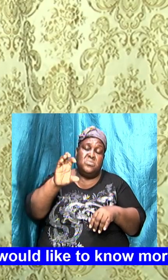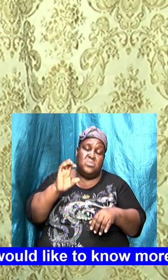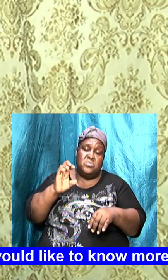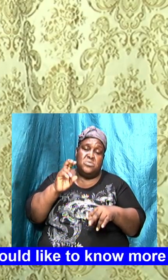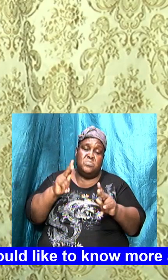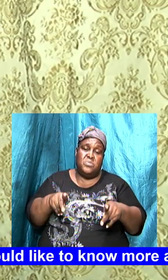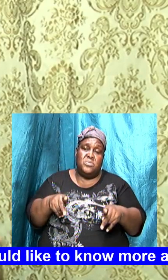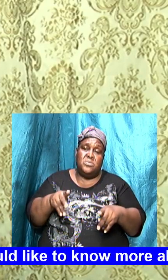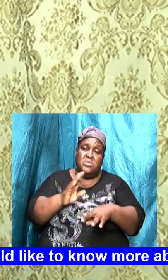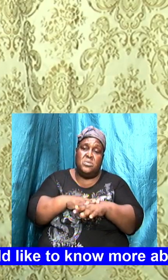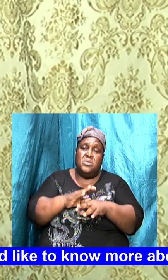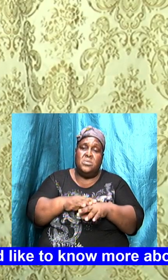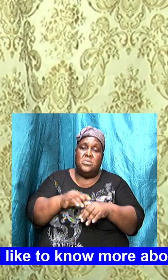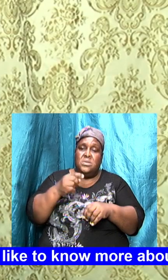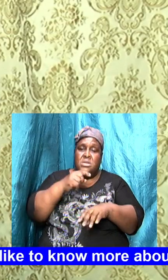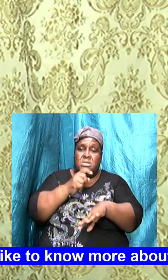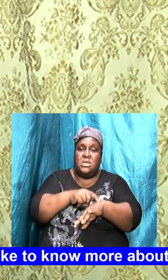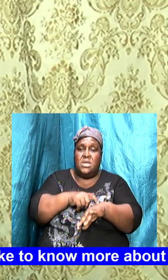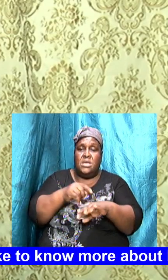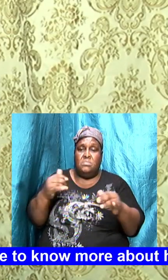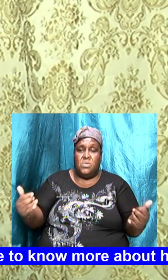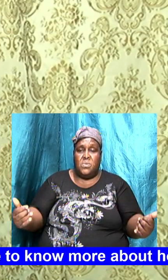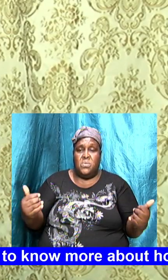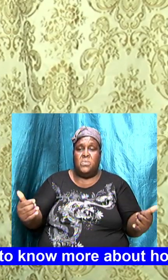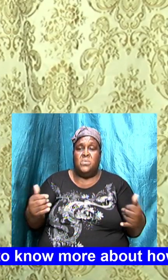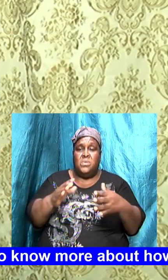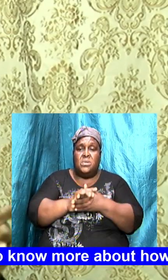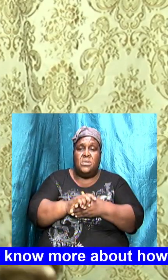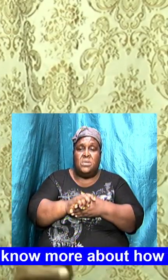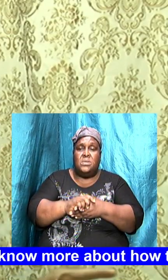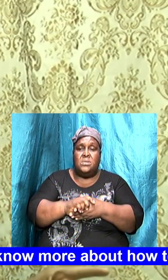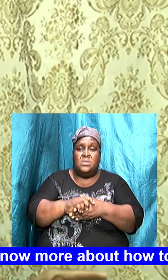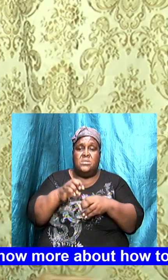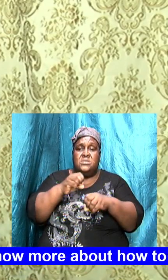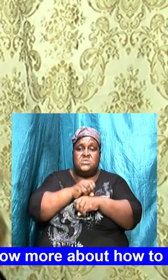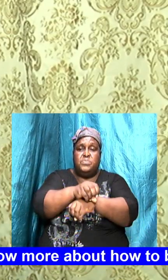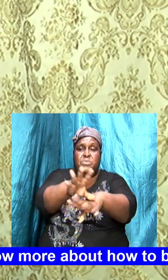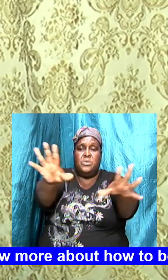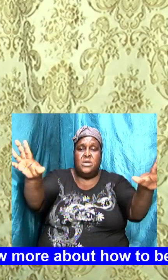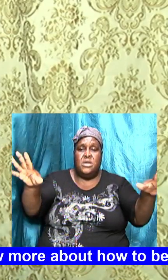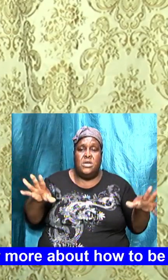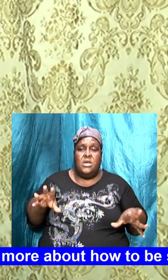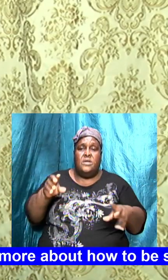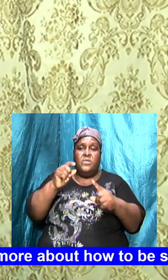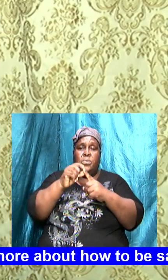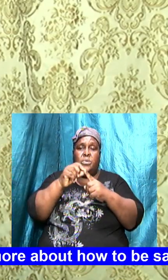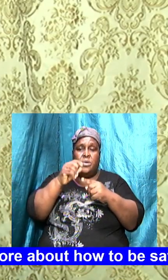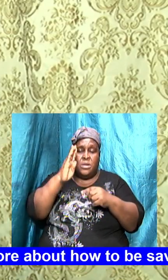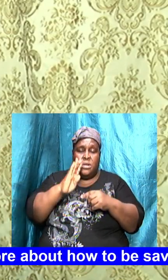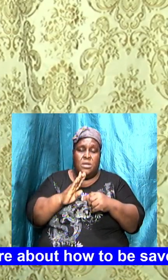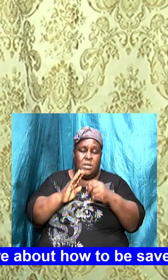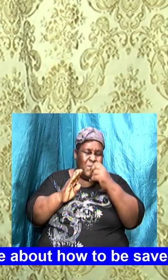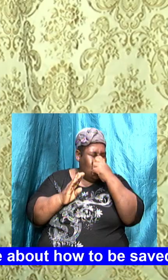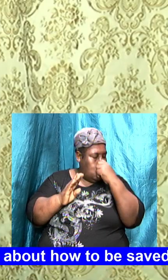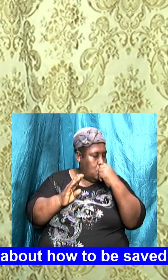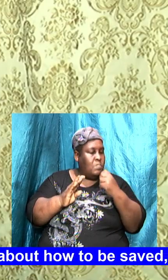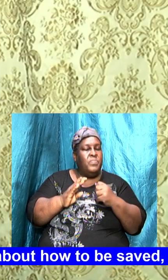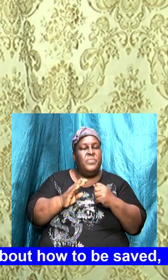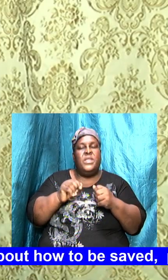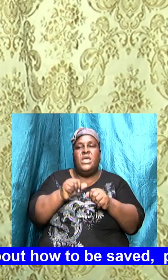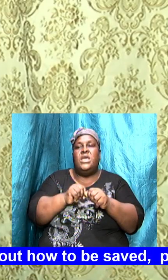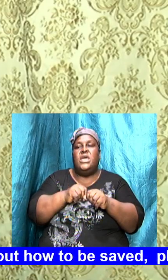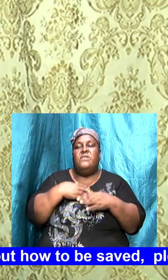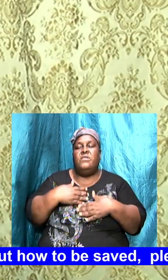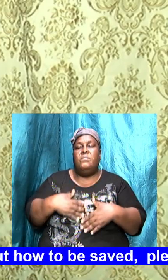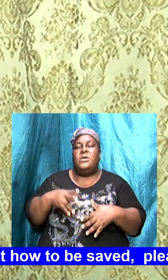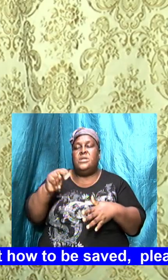believe me, we are in a season now. Saints of God, spread the word around. Everybody need to be at those two nights of